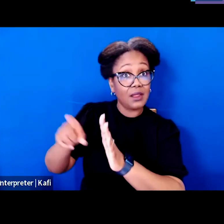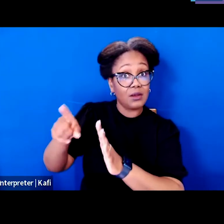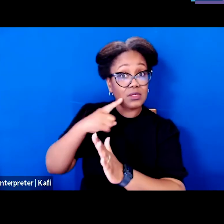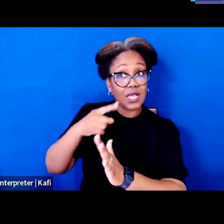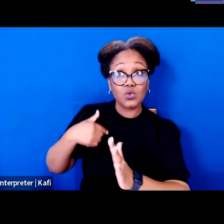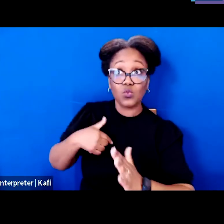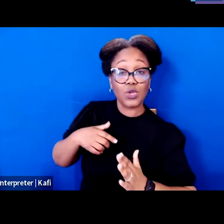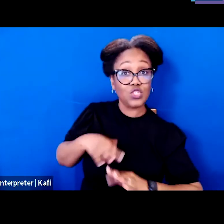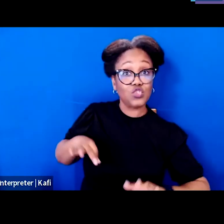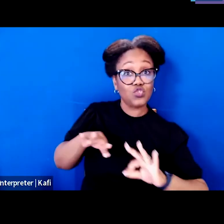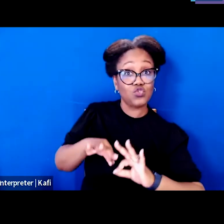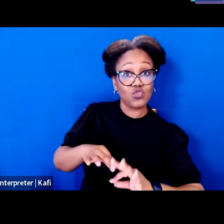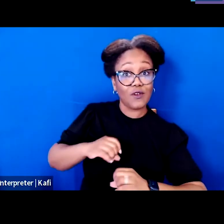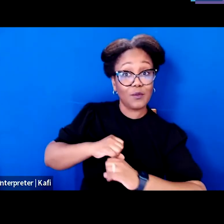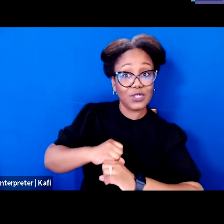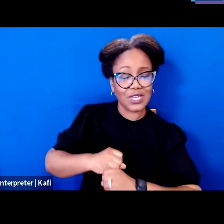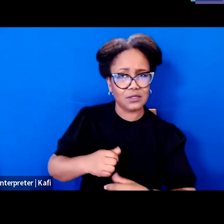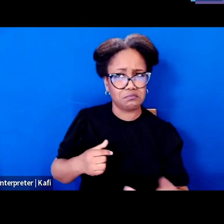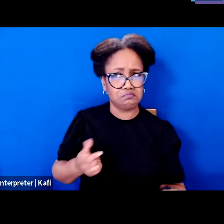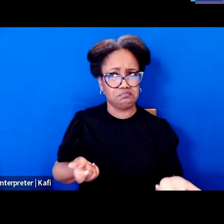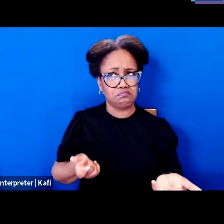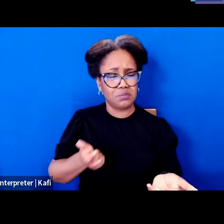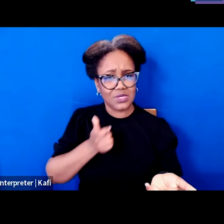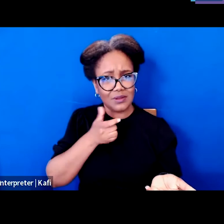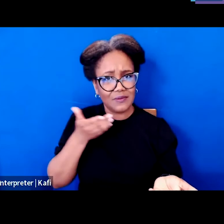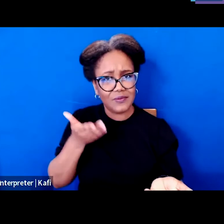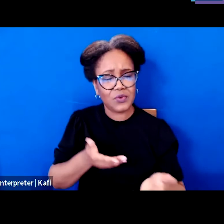has profoundly created deep